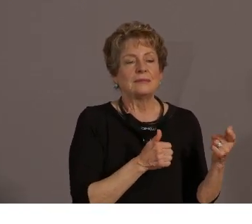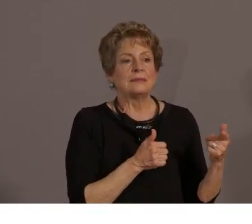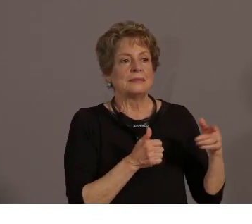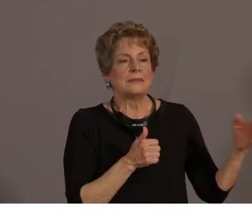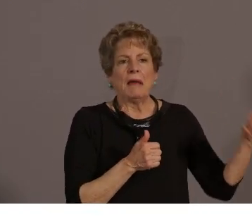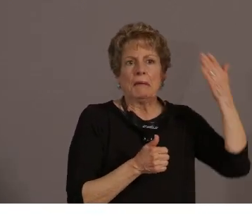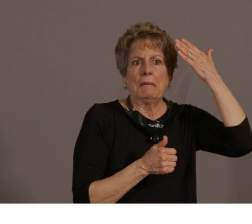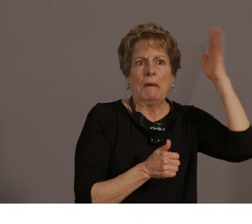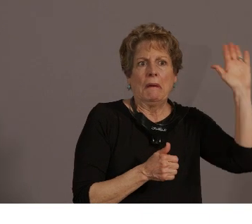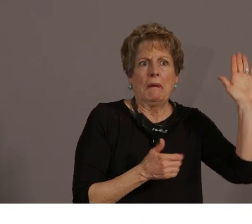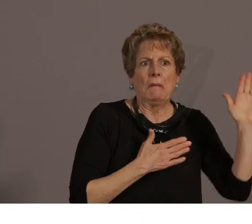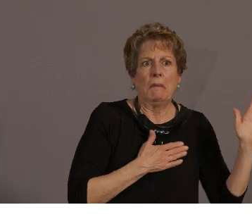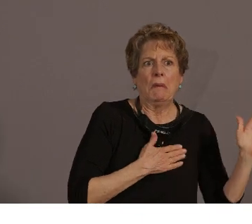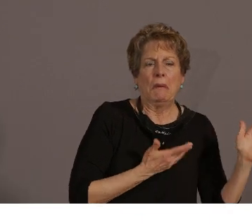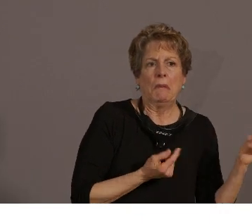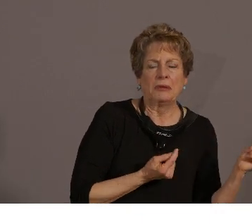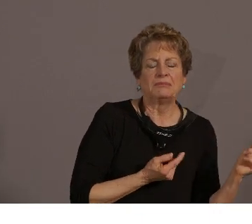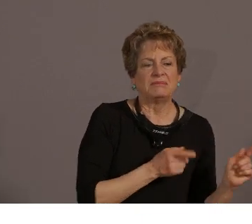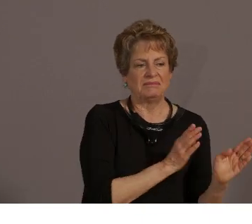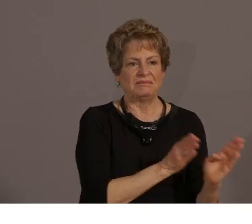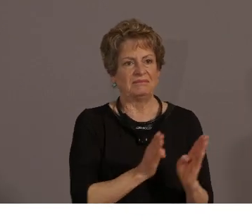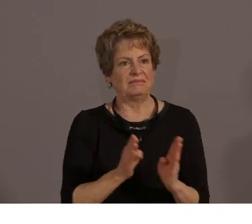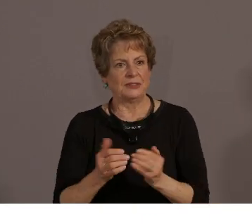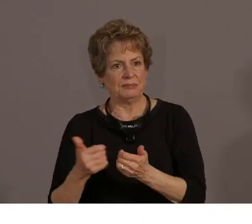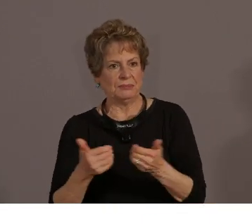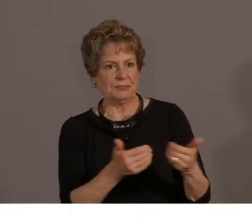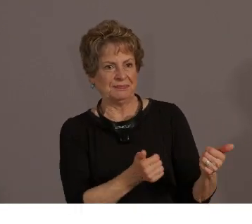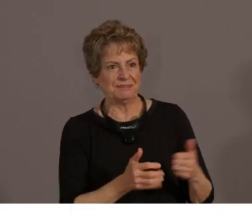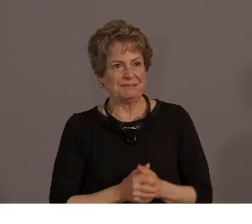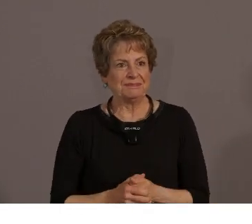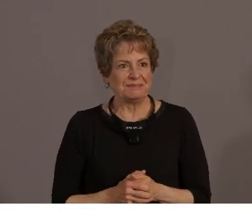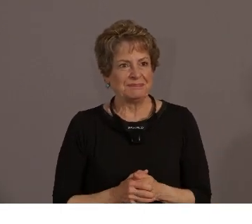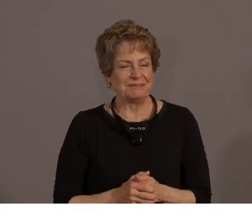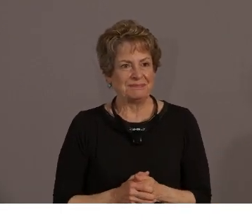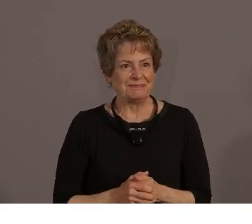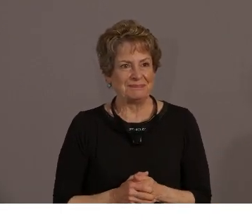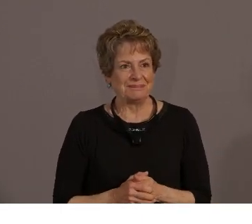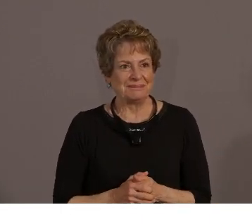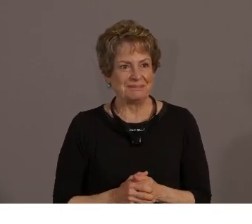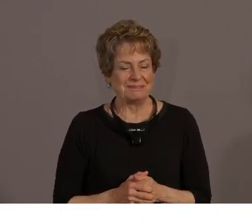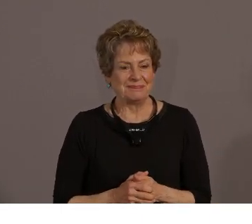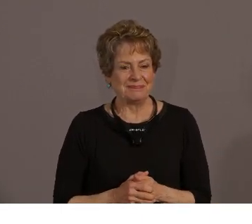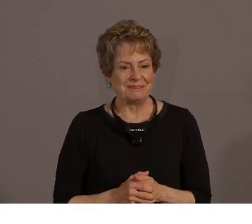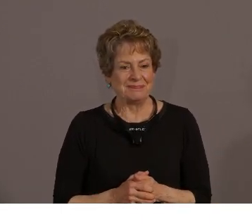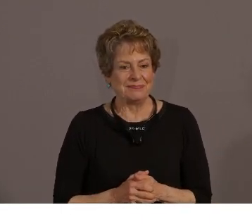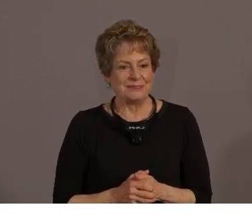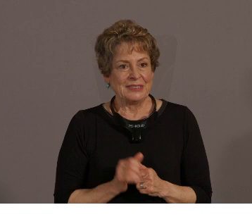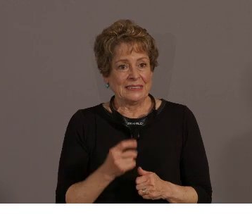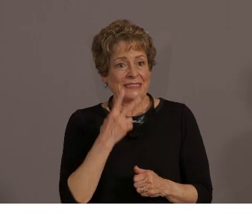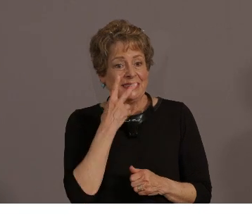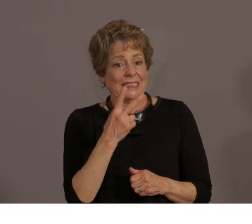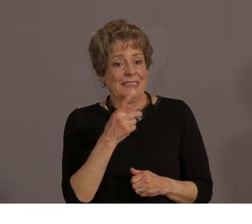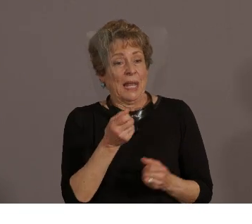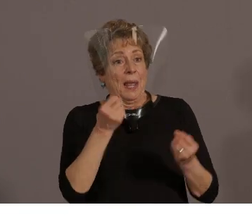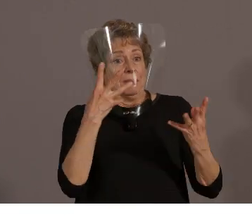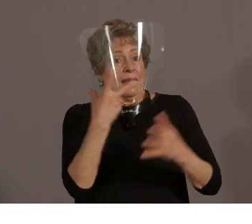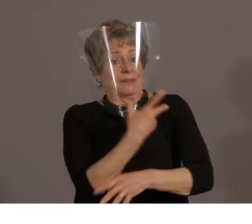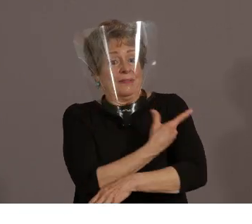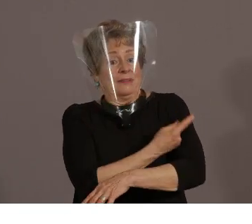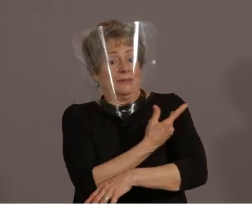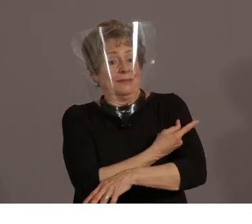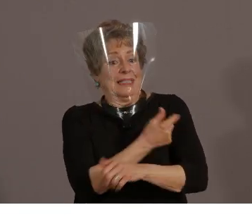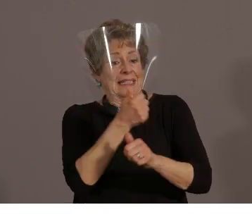So in addition to seeing the number of vaccinations administered to the residents of each zip code, we've added